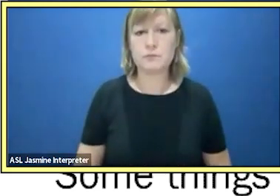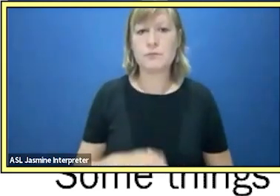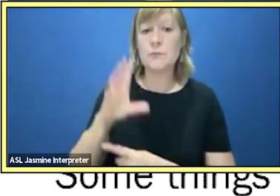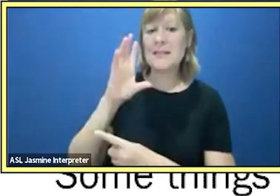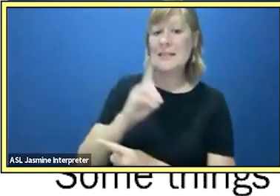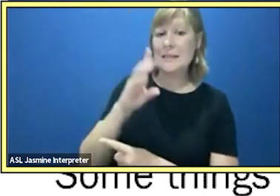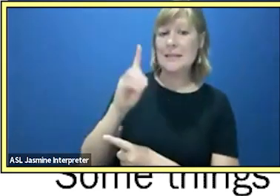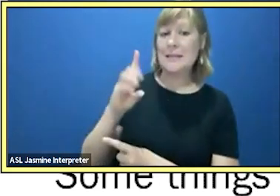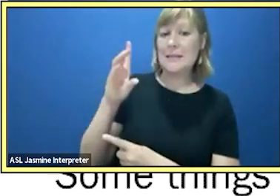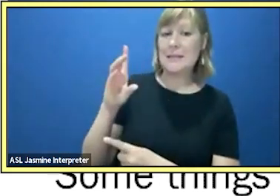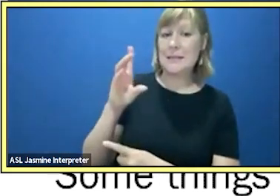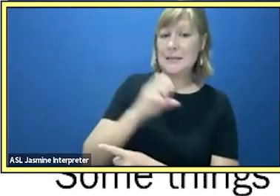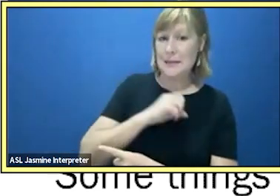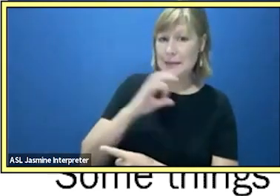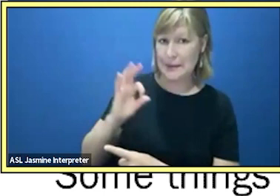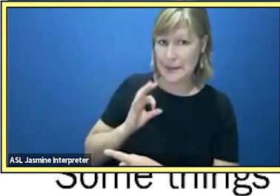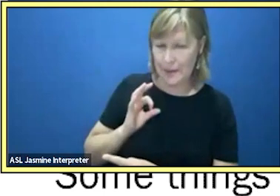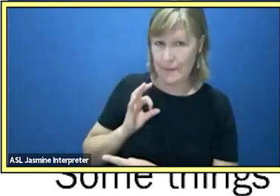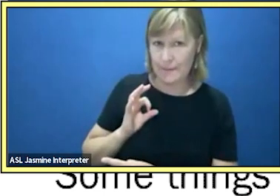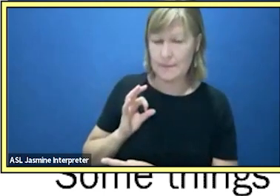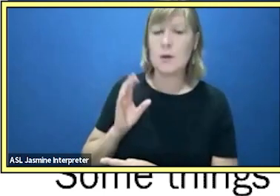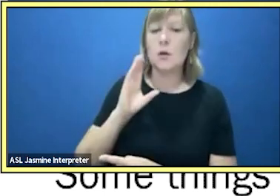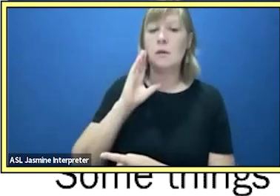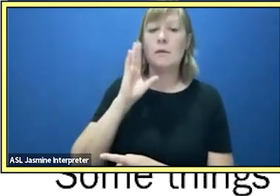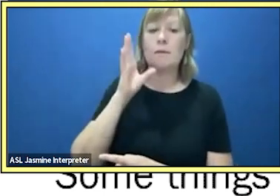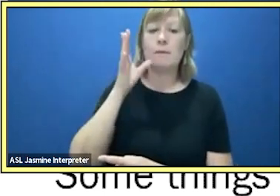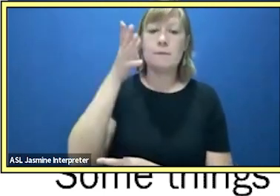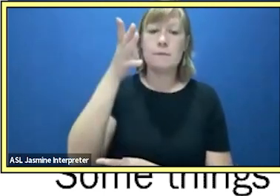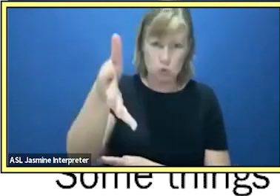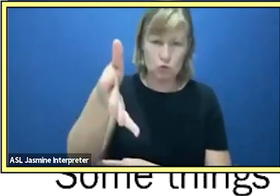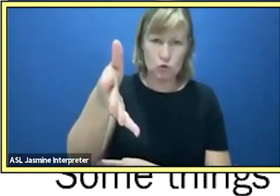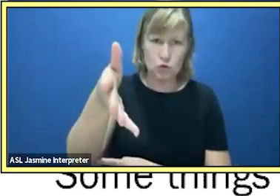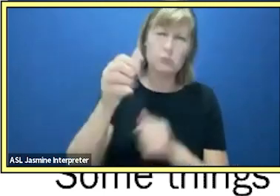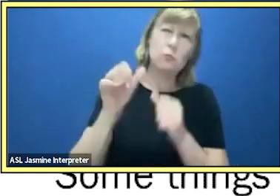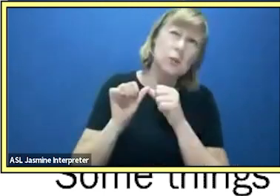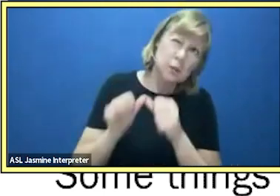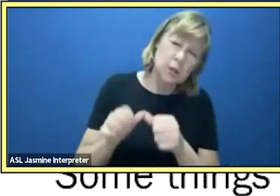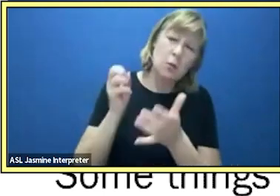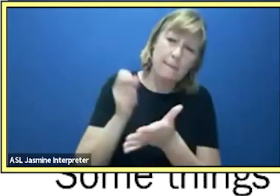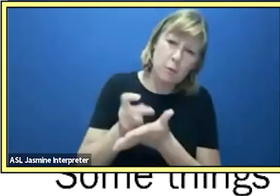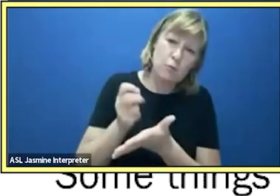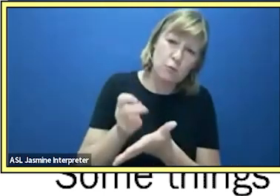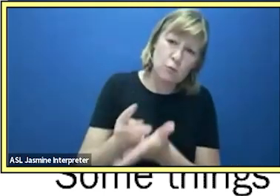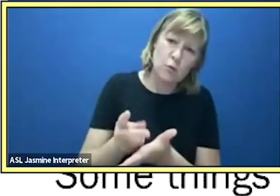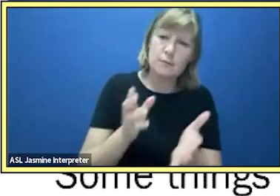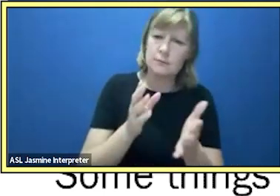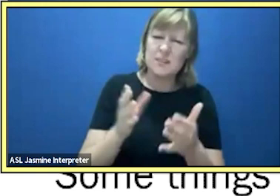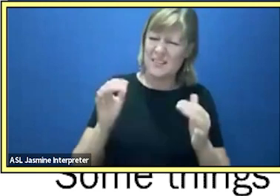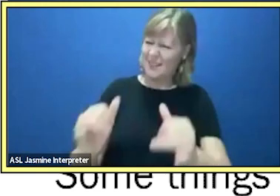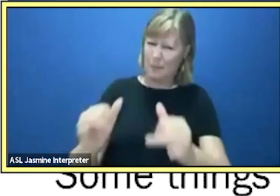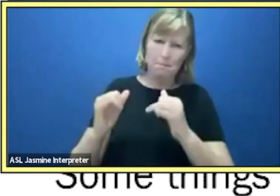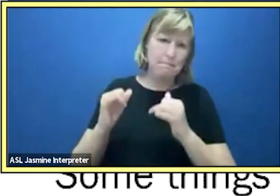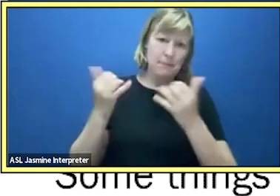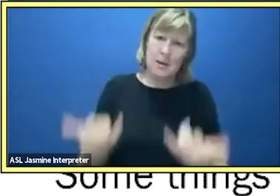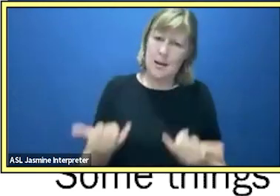The DD staff, who in the future will continue to sort of approve those plans, just like we do